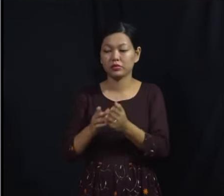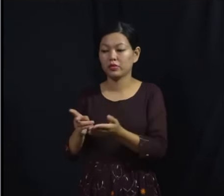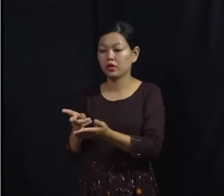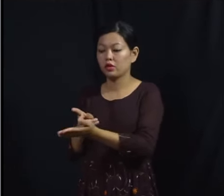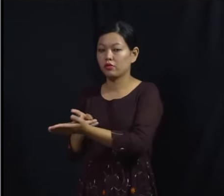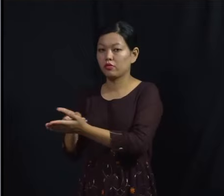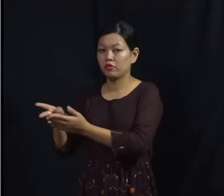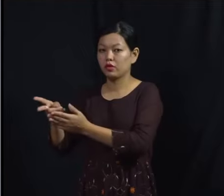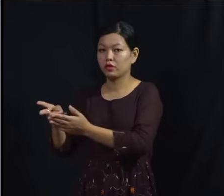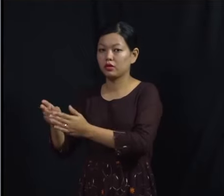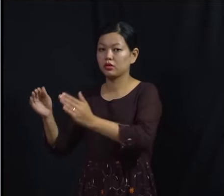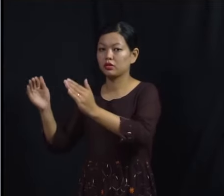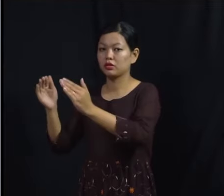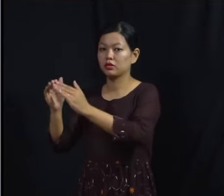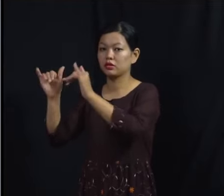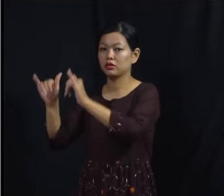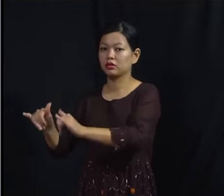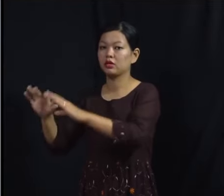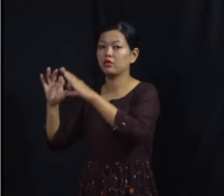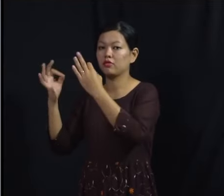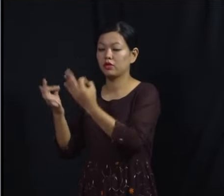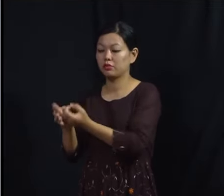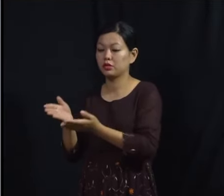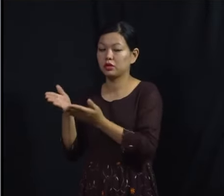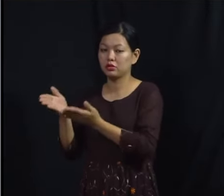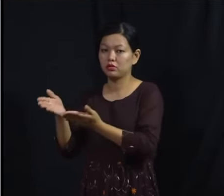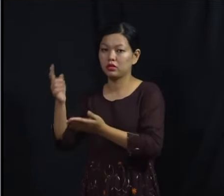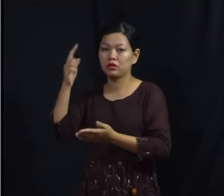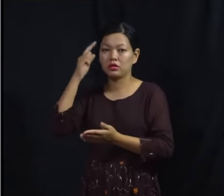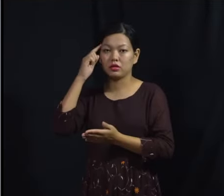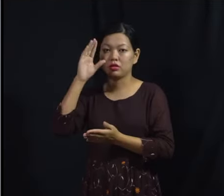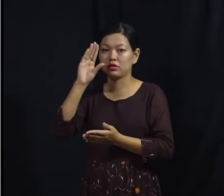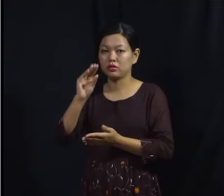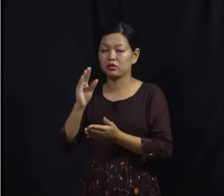to break away from it. Remember, we are talking about here a success story.